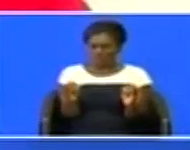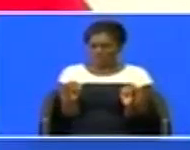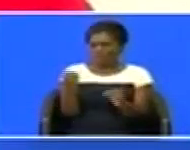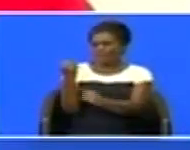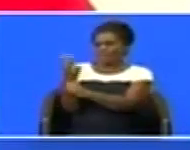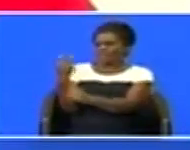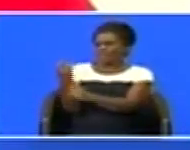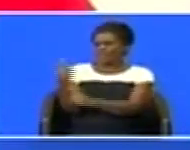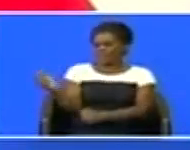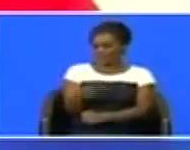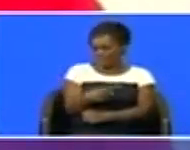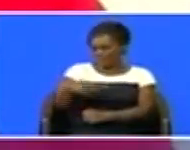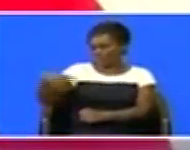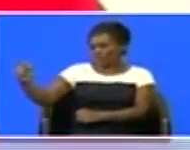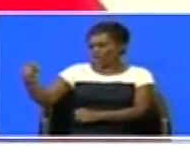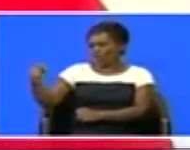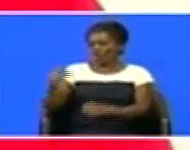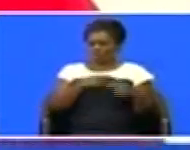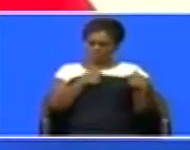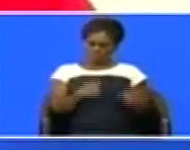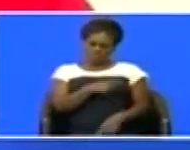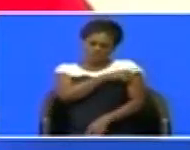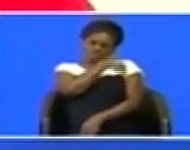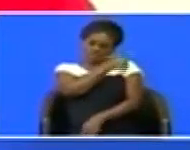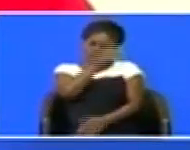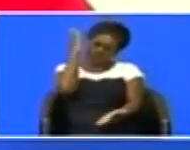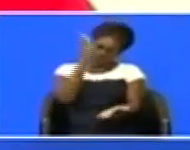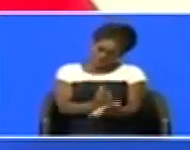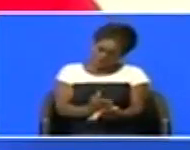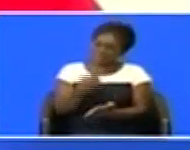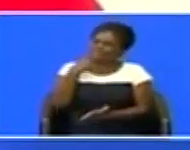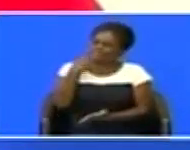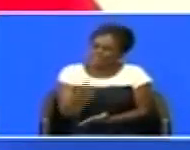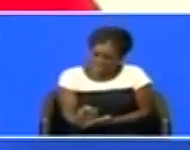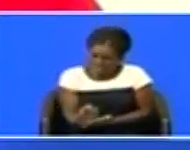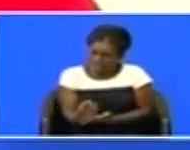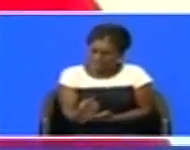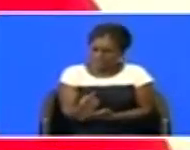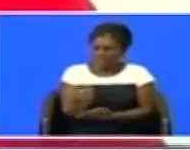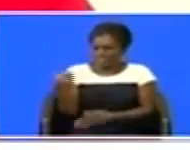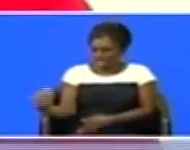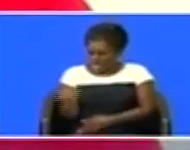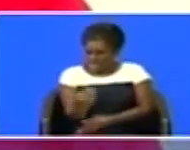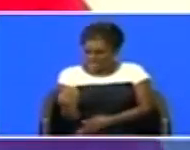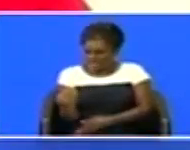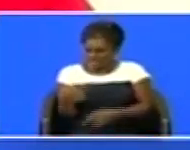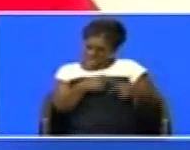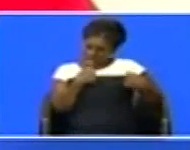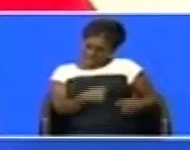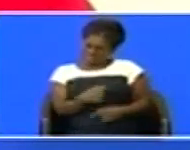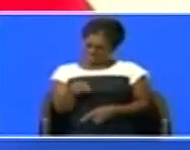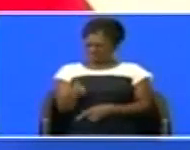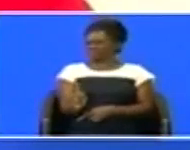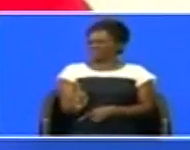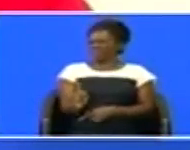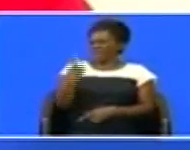the cardiologist, Dr. Joey. She confirmed to us, and she told us, with these girls, with the opening, the way they're seeing,